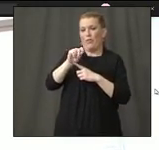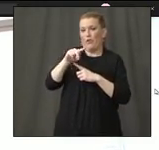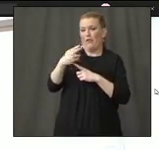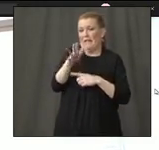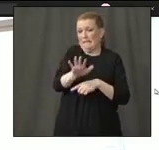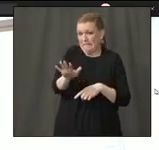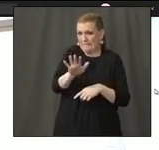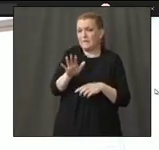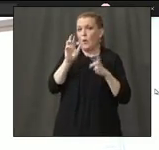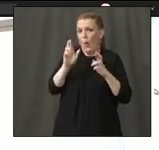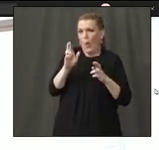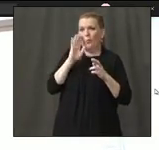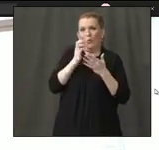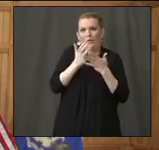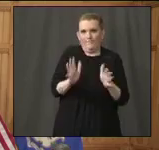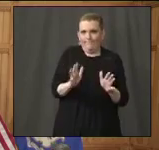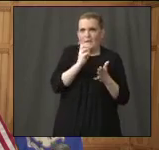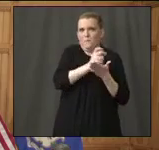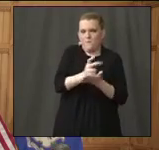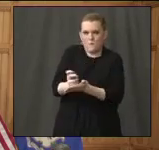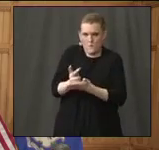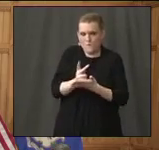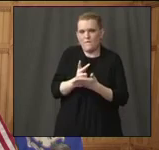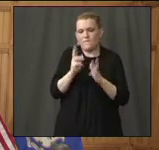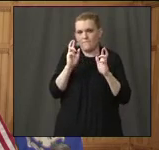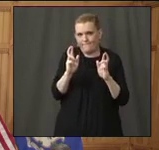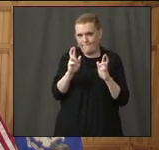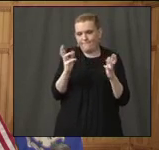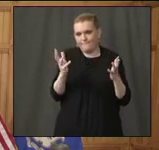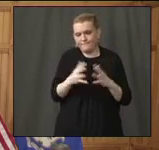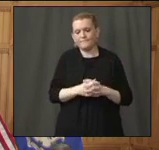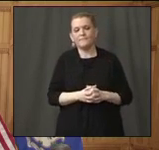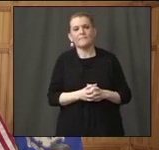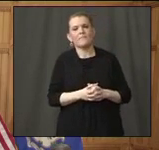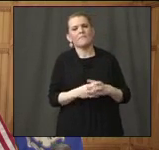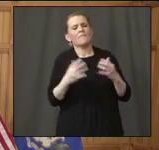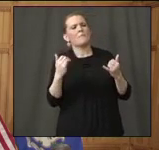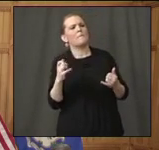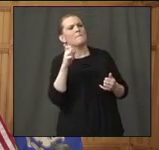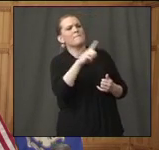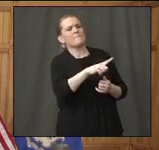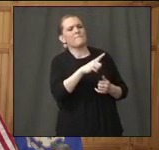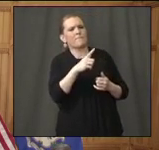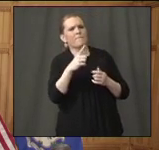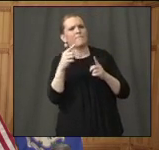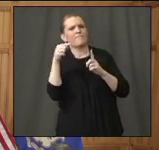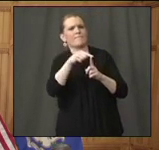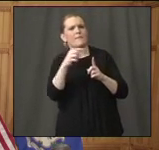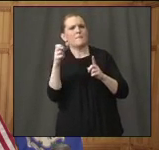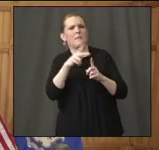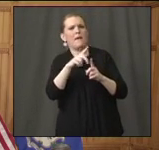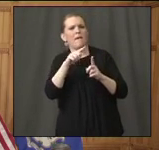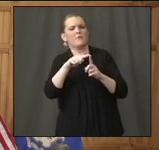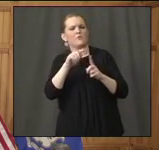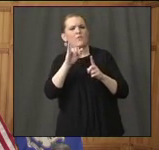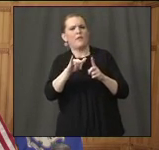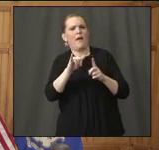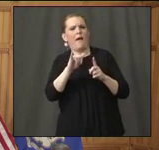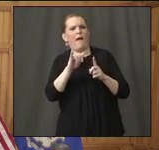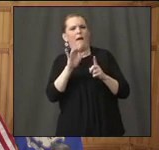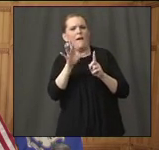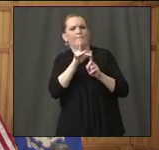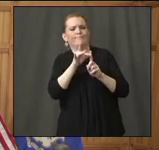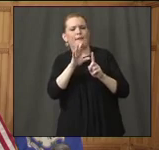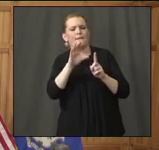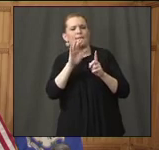And Governor, real quick, just back to Ken's question on this contact tracing possible arrangement. I believe